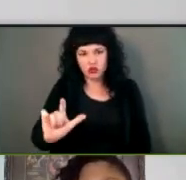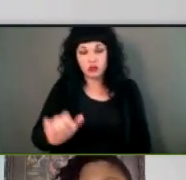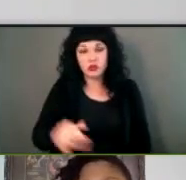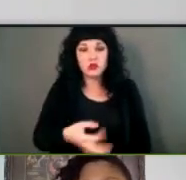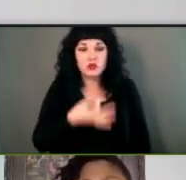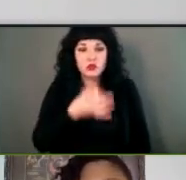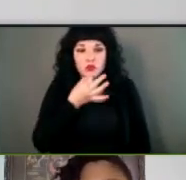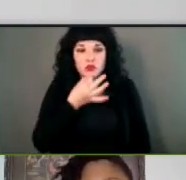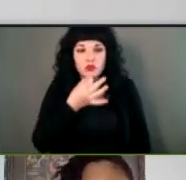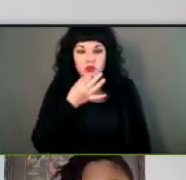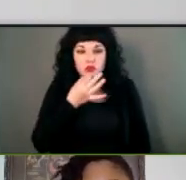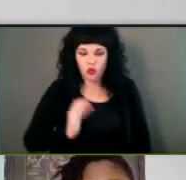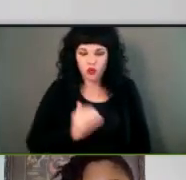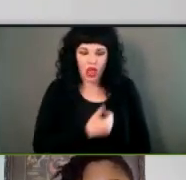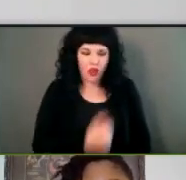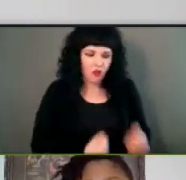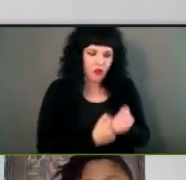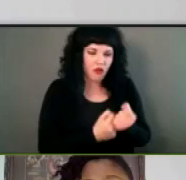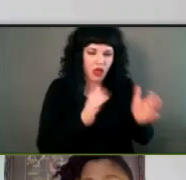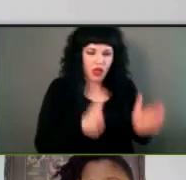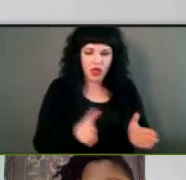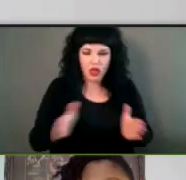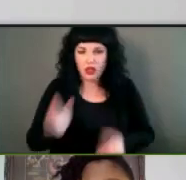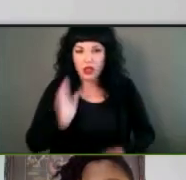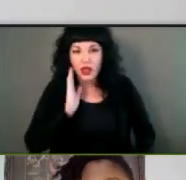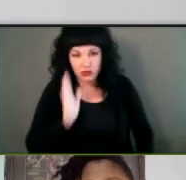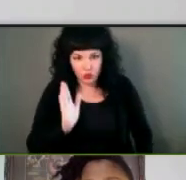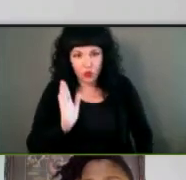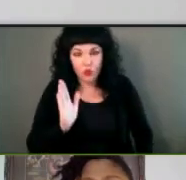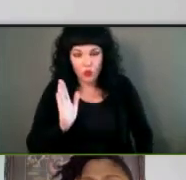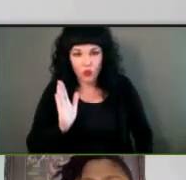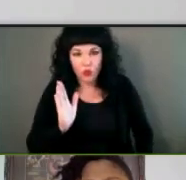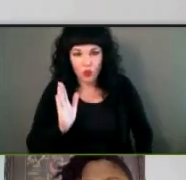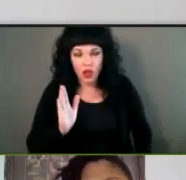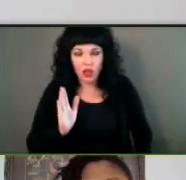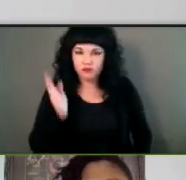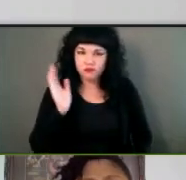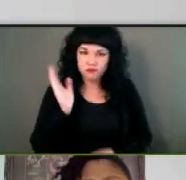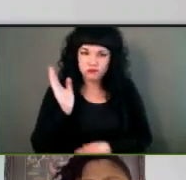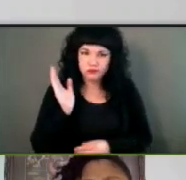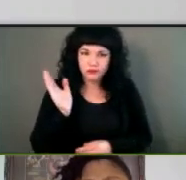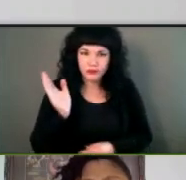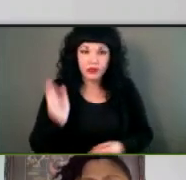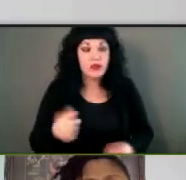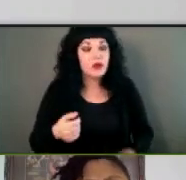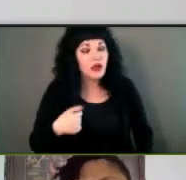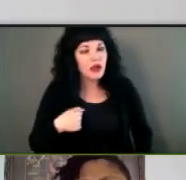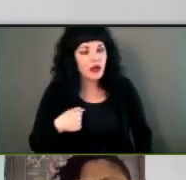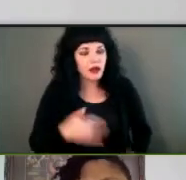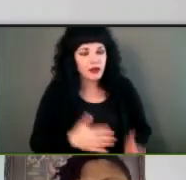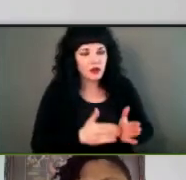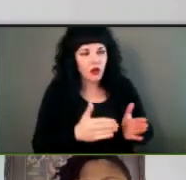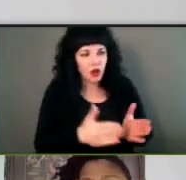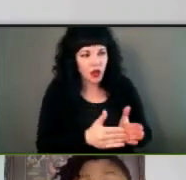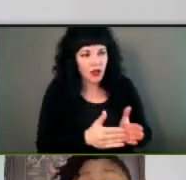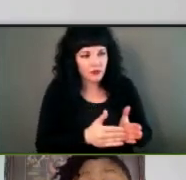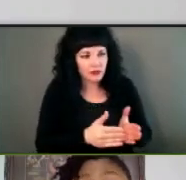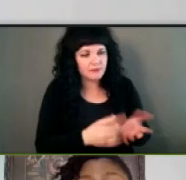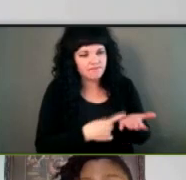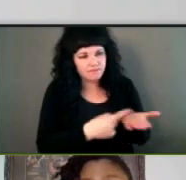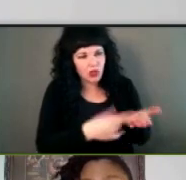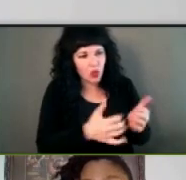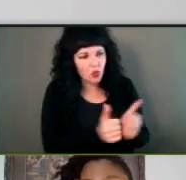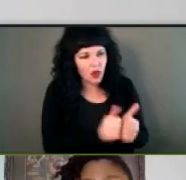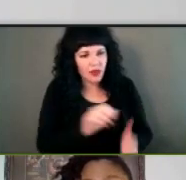this segment in action. I speak to allies. There are often questions posed. What can I do? And